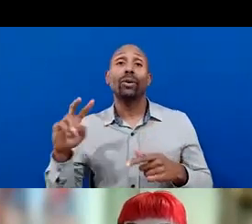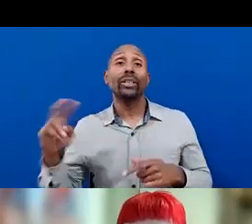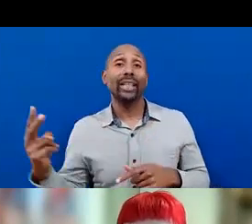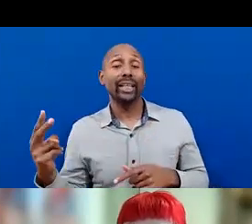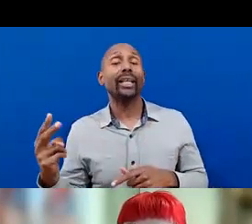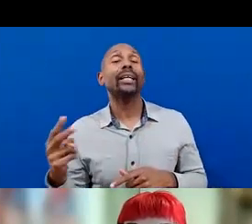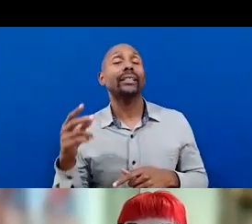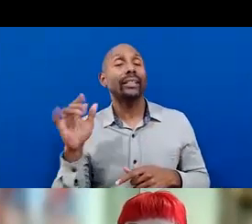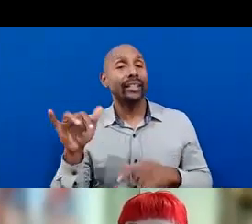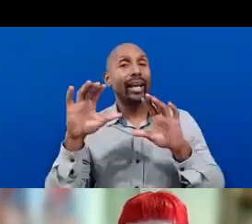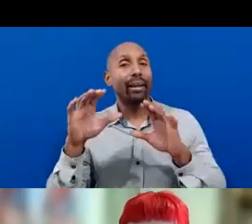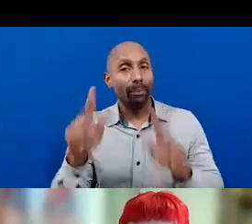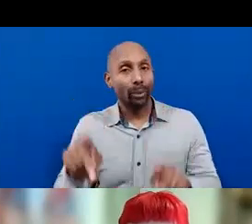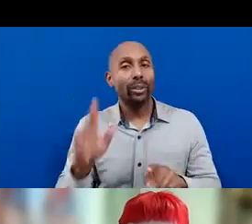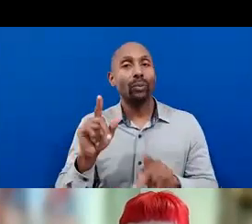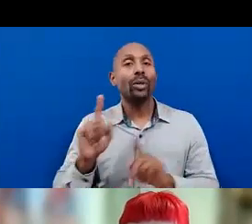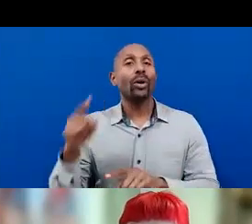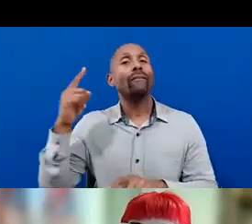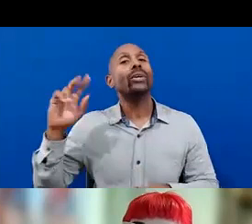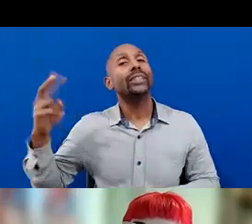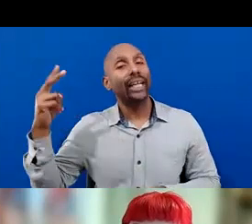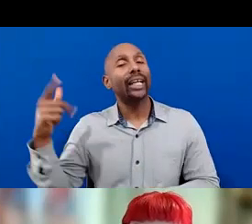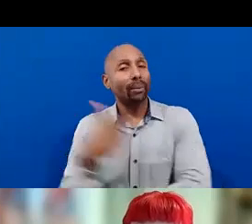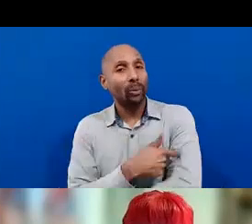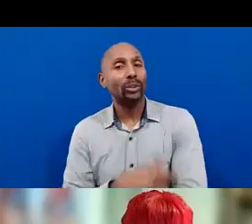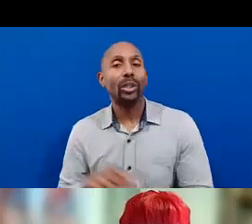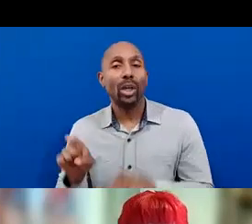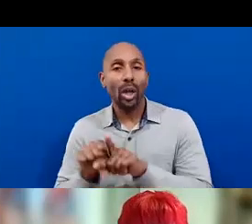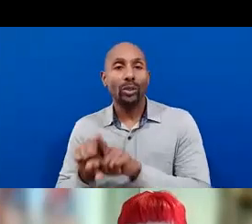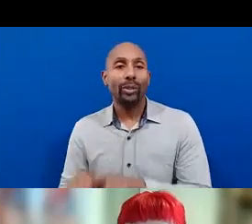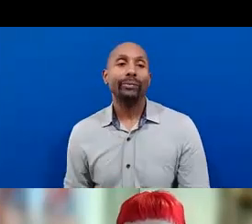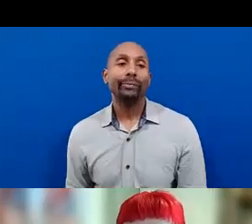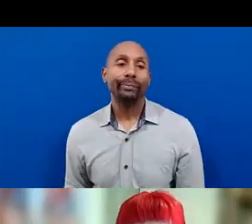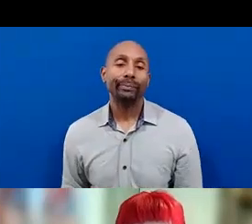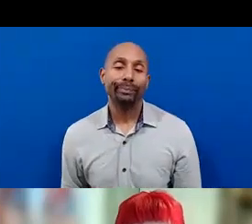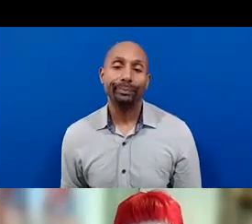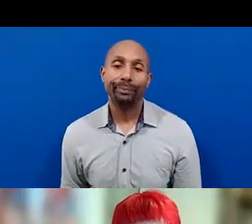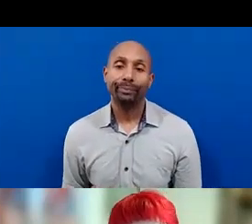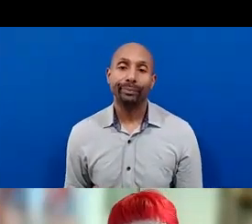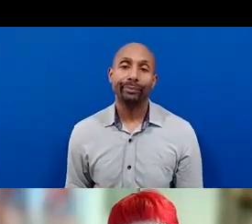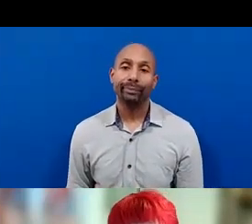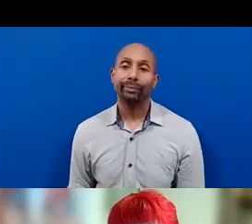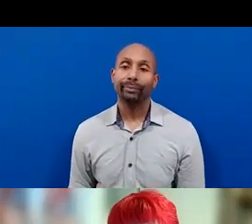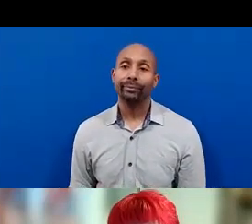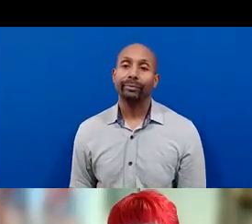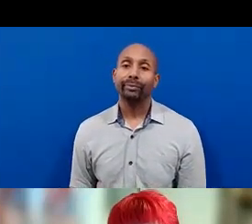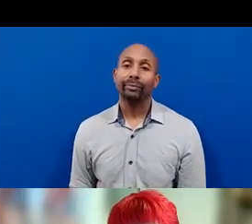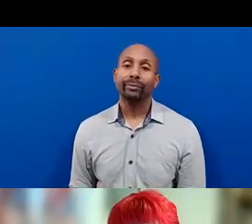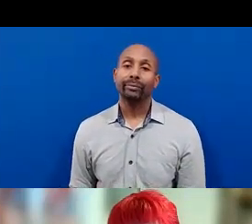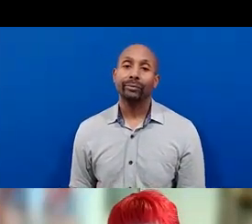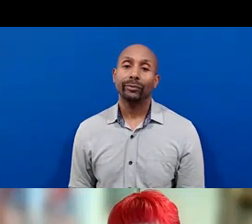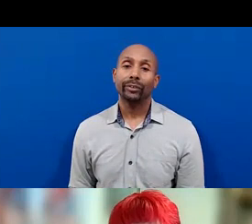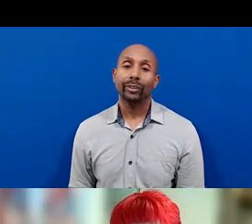your vaccine, you would need to be getting the booster when it is time to get